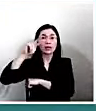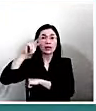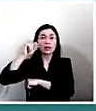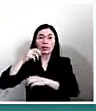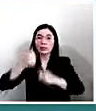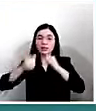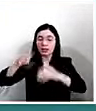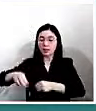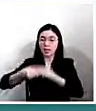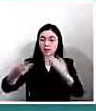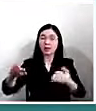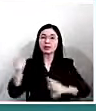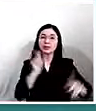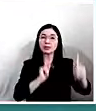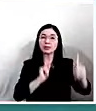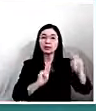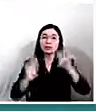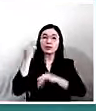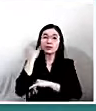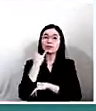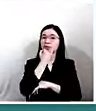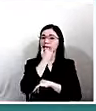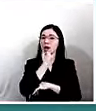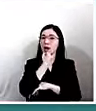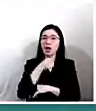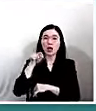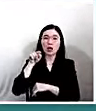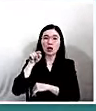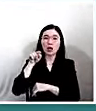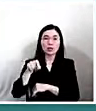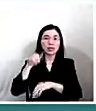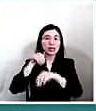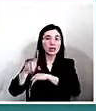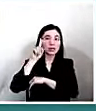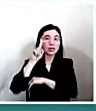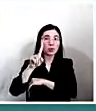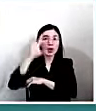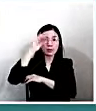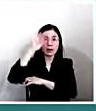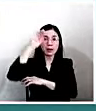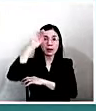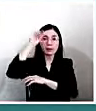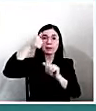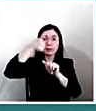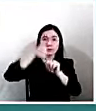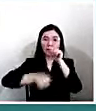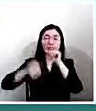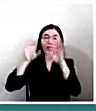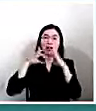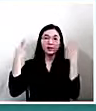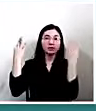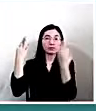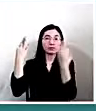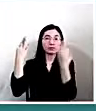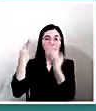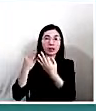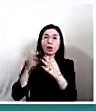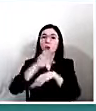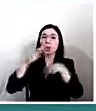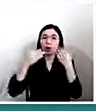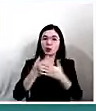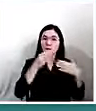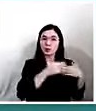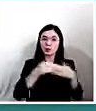of Israel. You shall send one man from each ancestral tribe, all of them